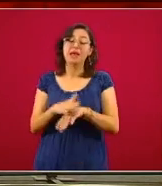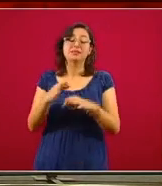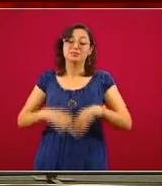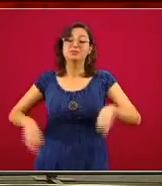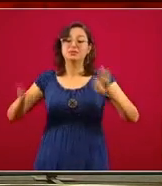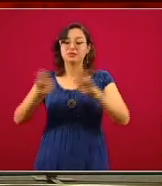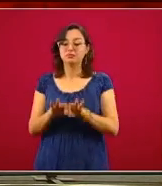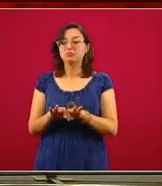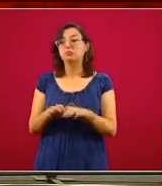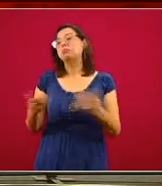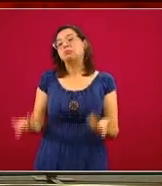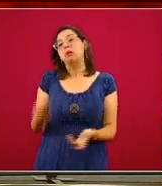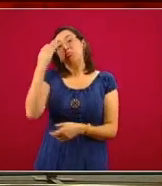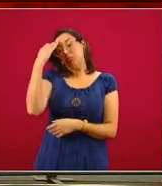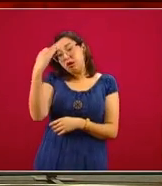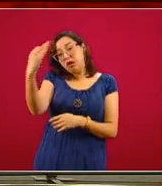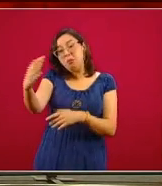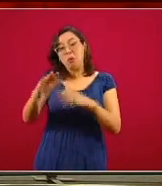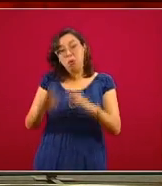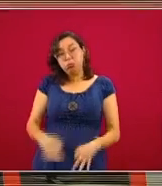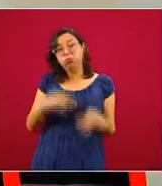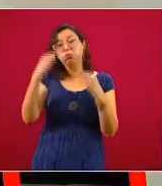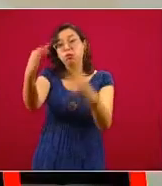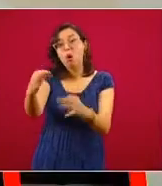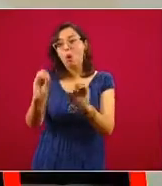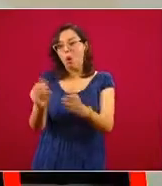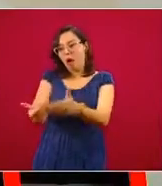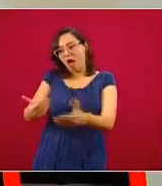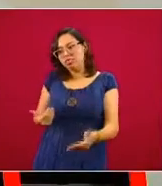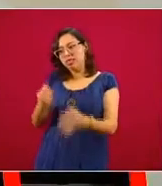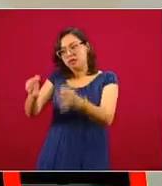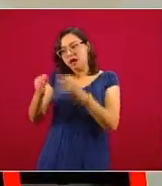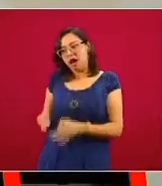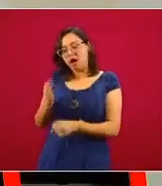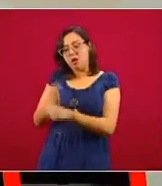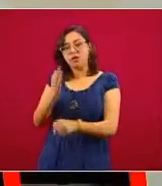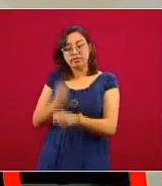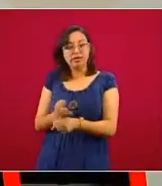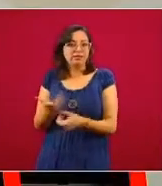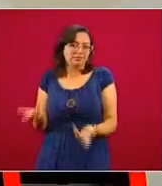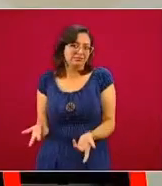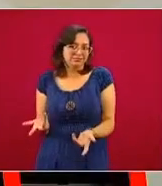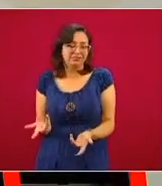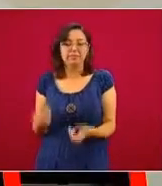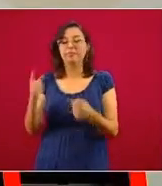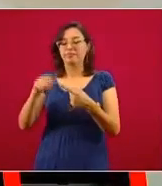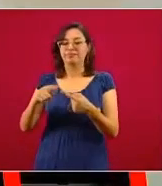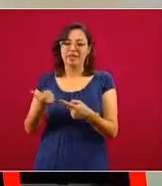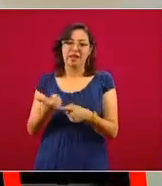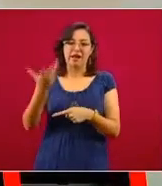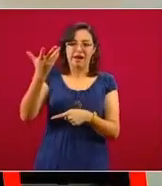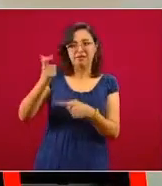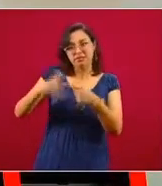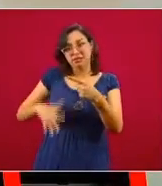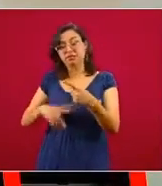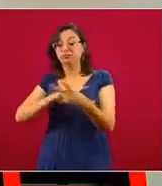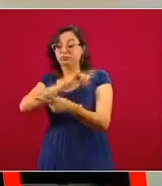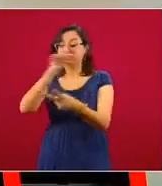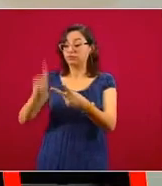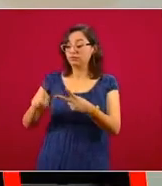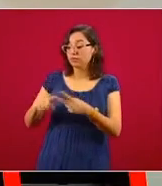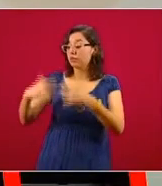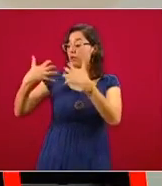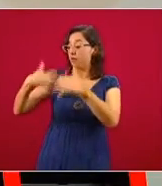now. Who can hand those over right away? The second was what model. Not all ventilators are the same. There are some that